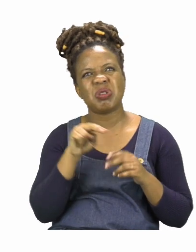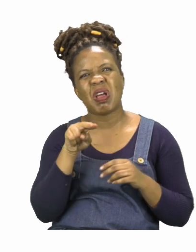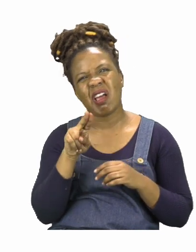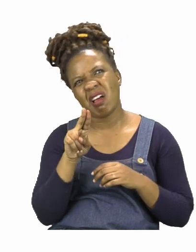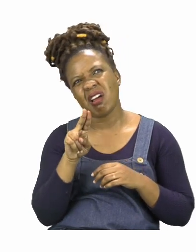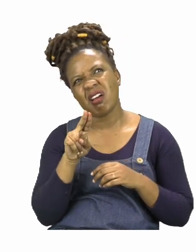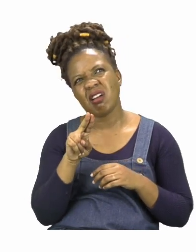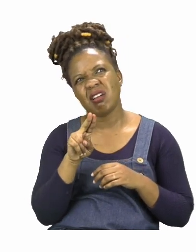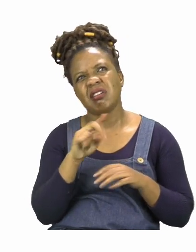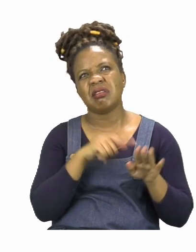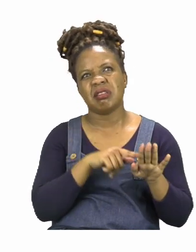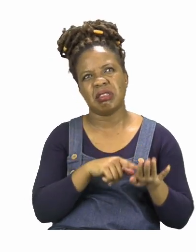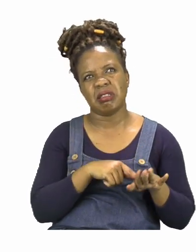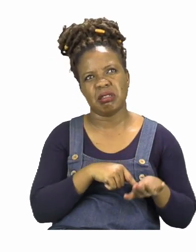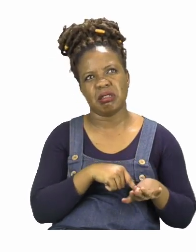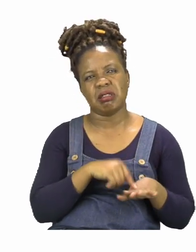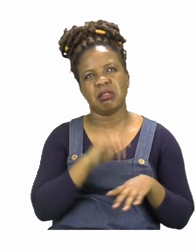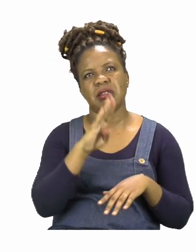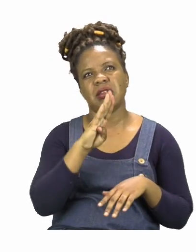us use the word I.